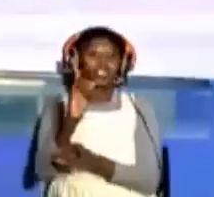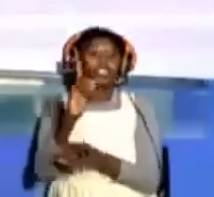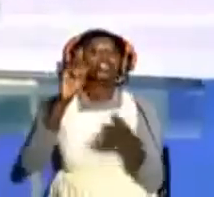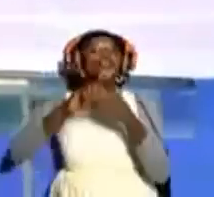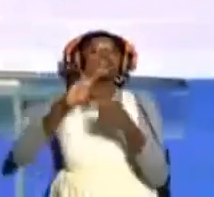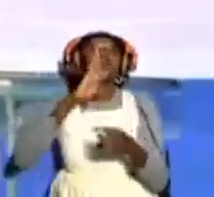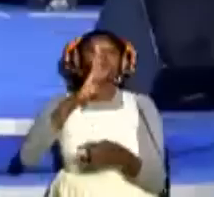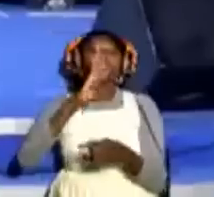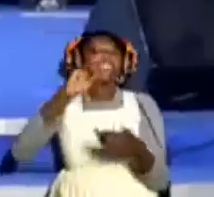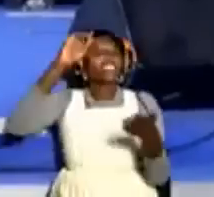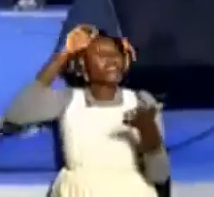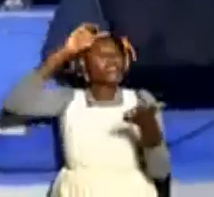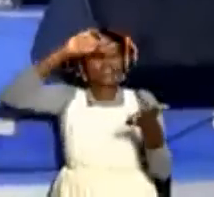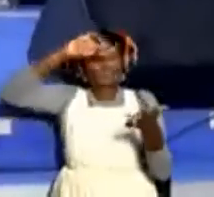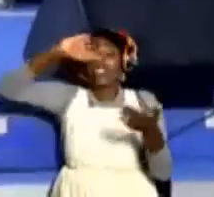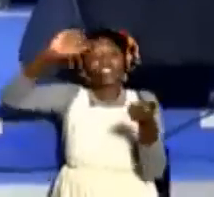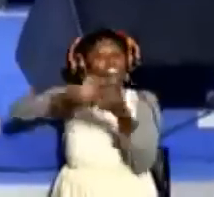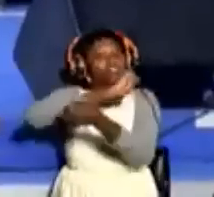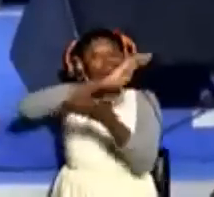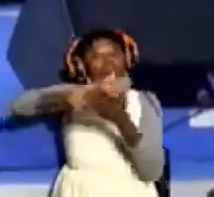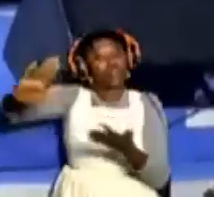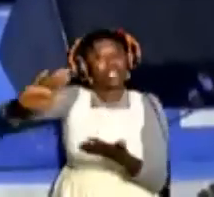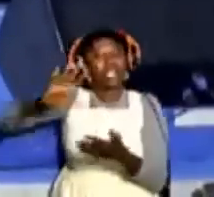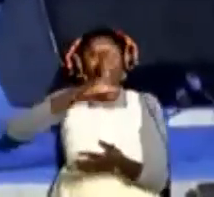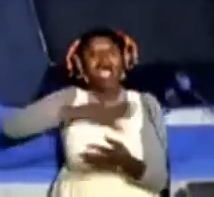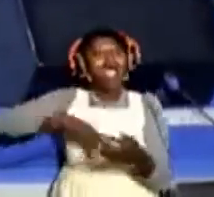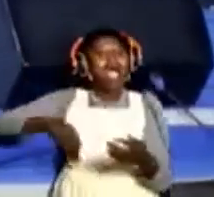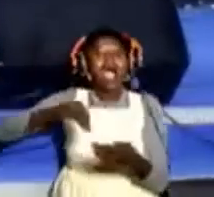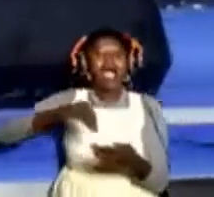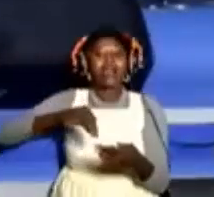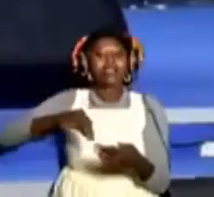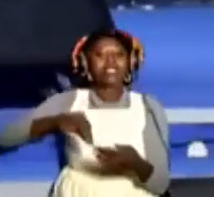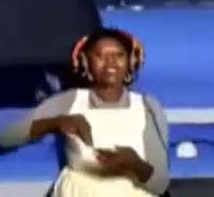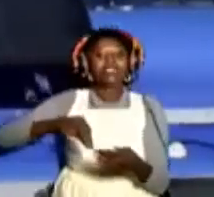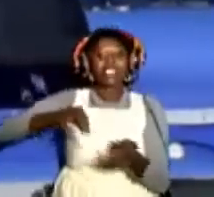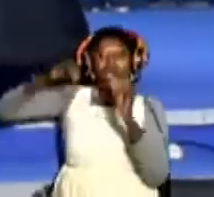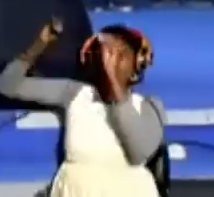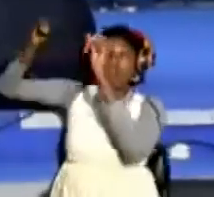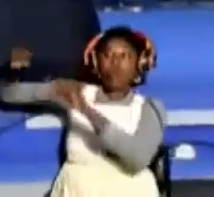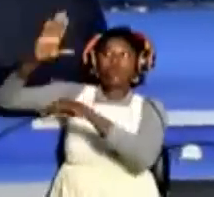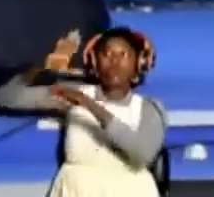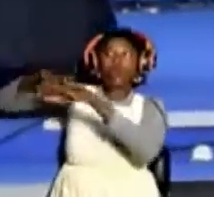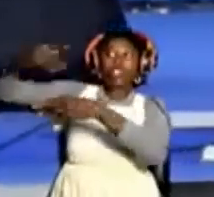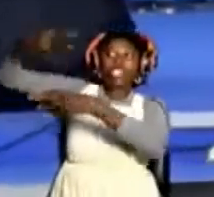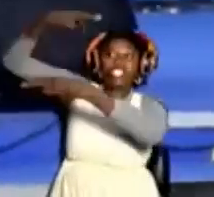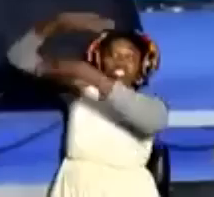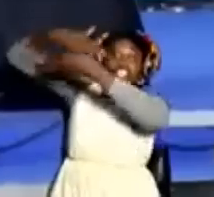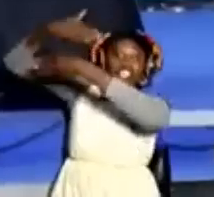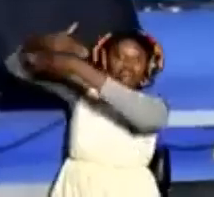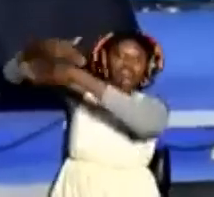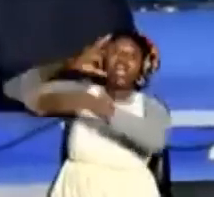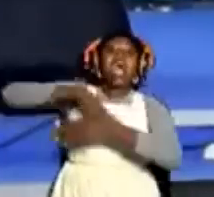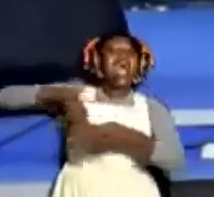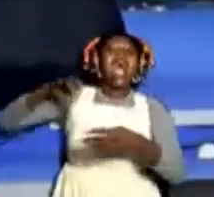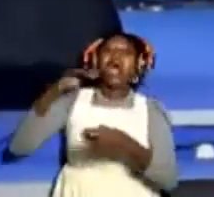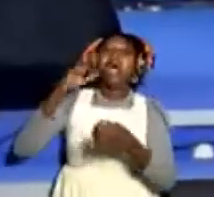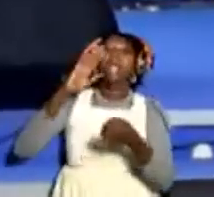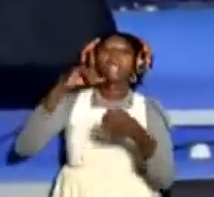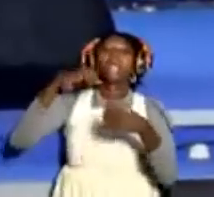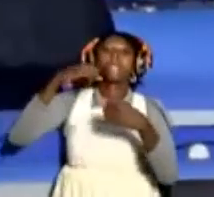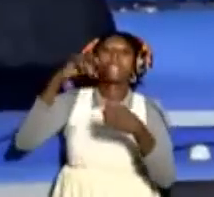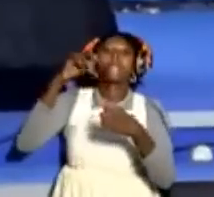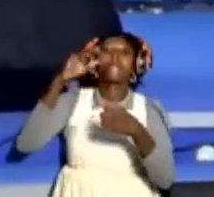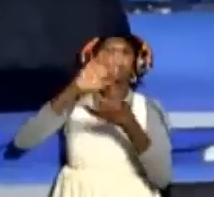to be discarded and laid on the shelf and made a useless